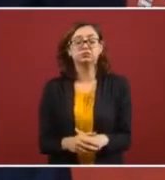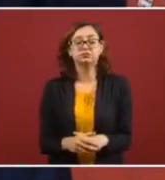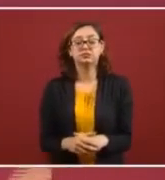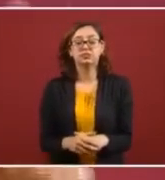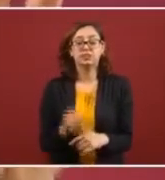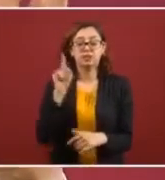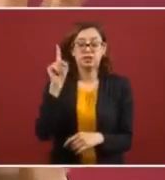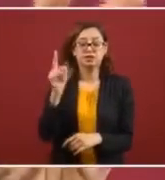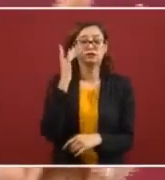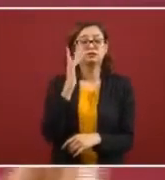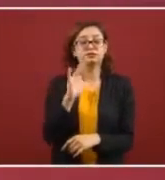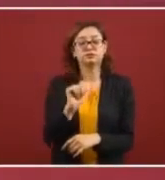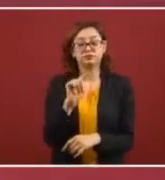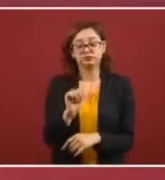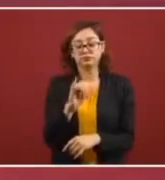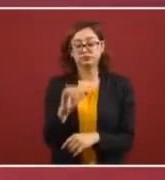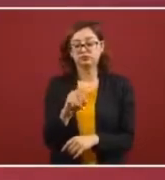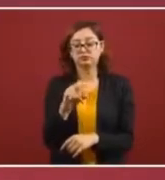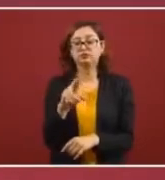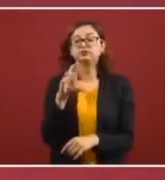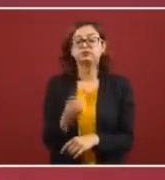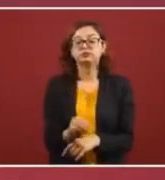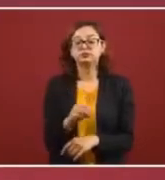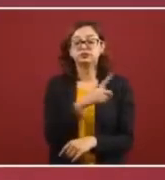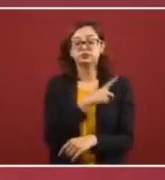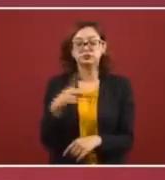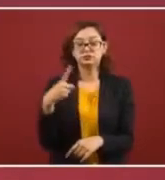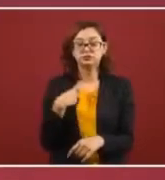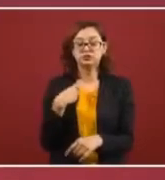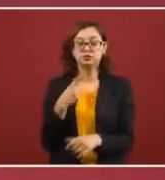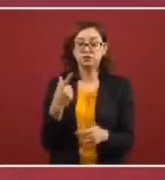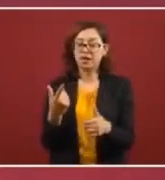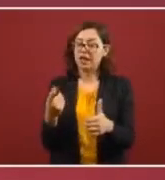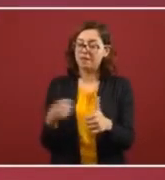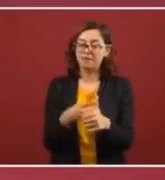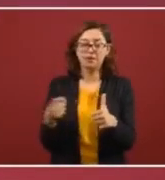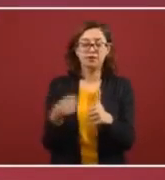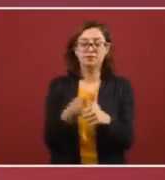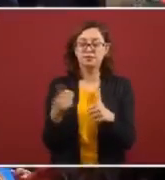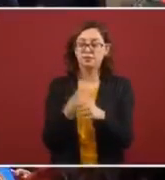2017. In the case of San Alejandro, we had to